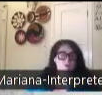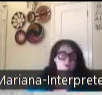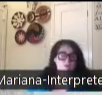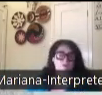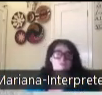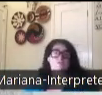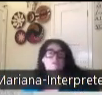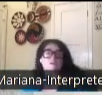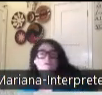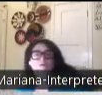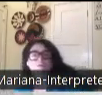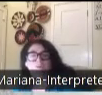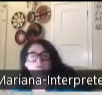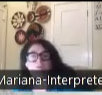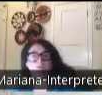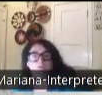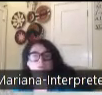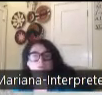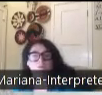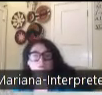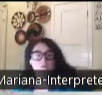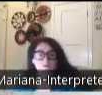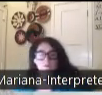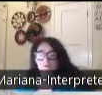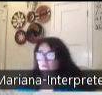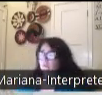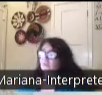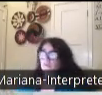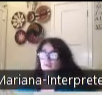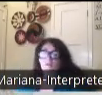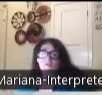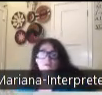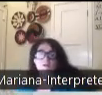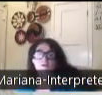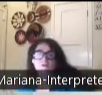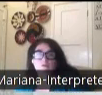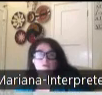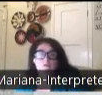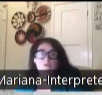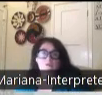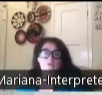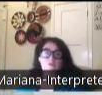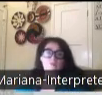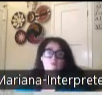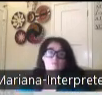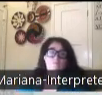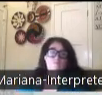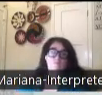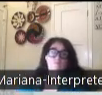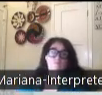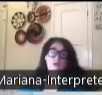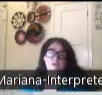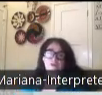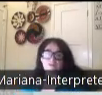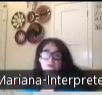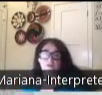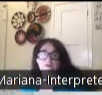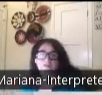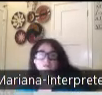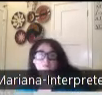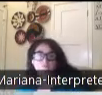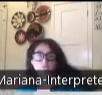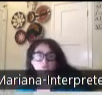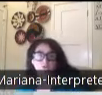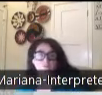expected, that California isn't just going to become progressively drier with less and less rain. That appears to be, at this point, the